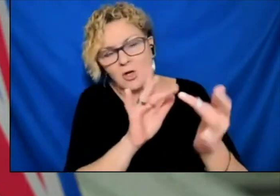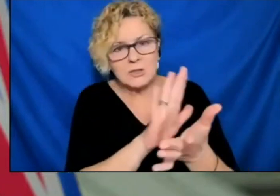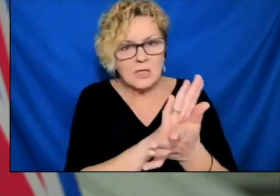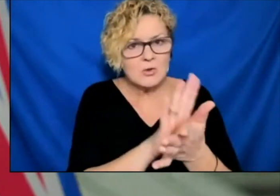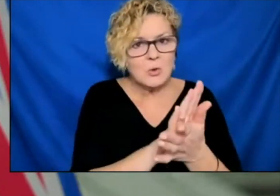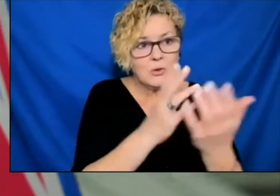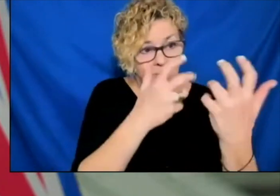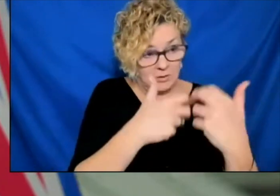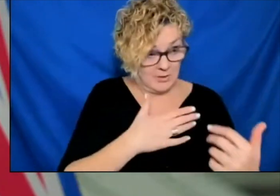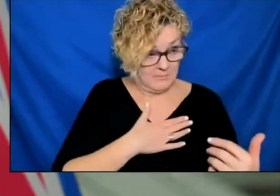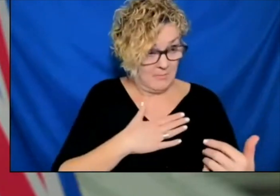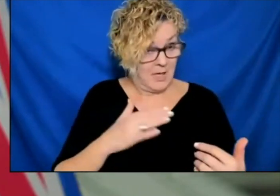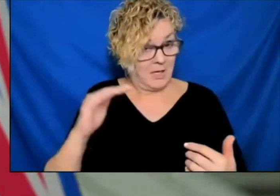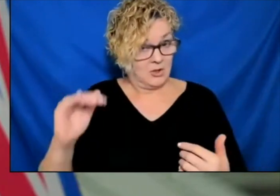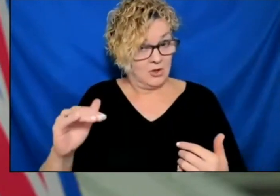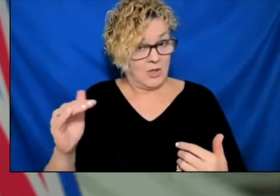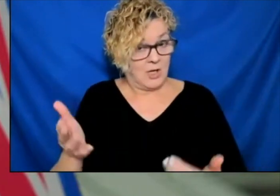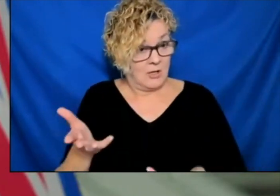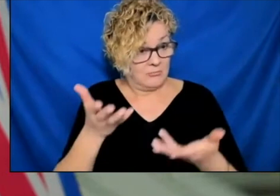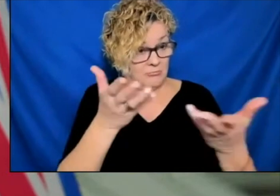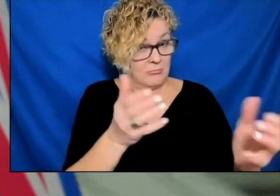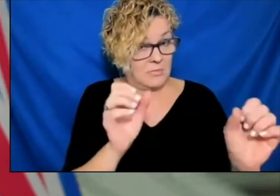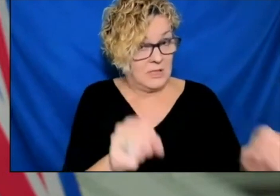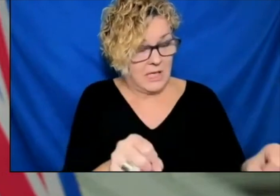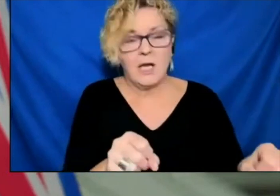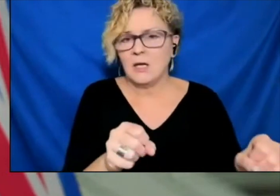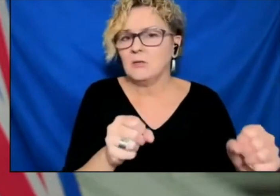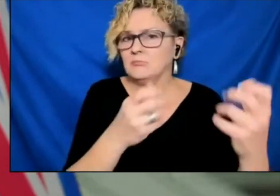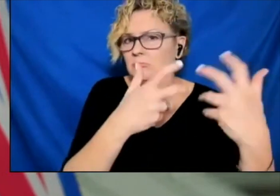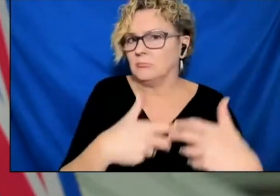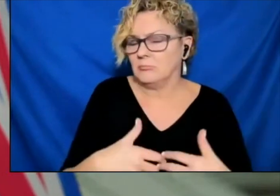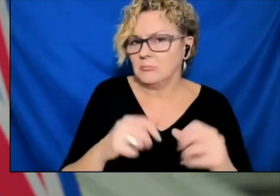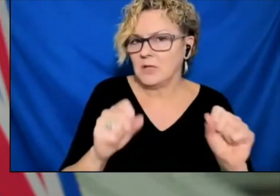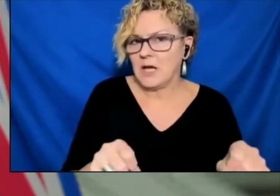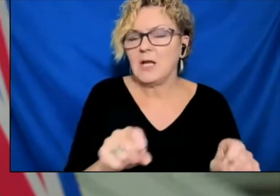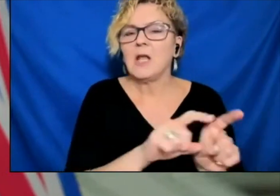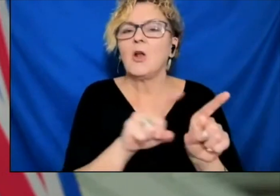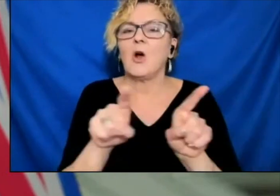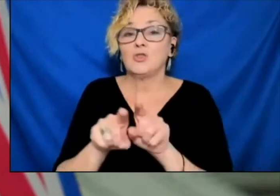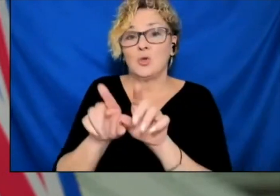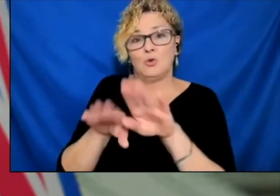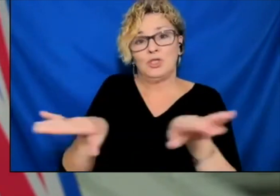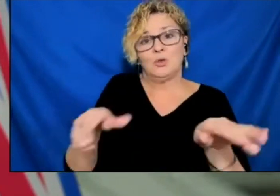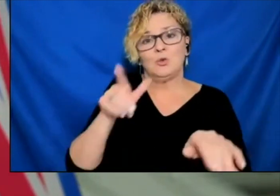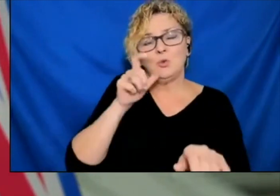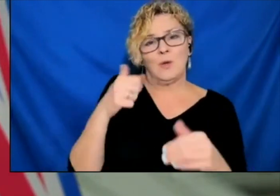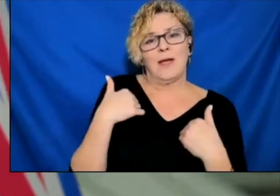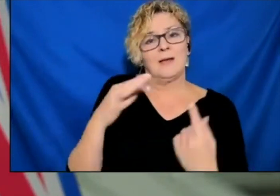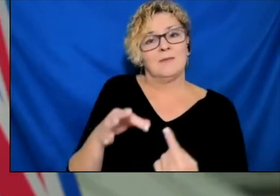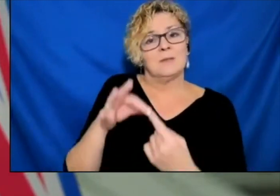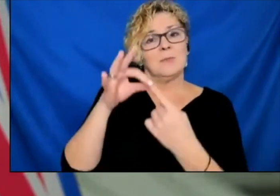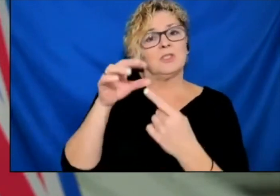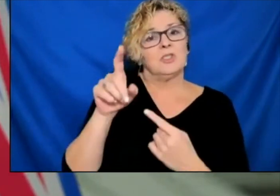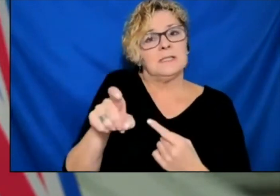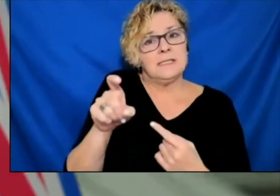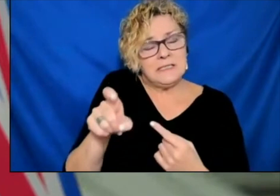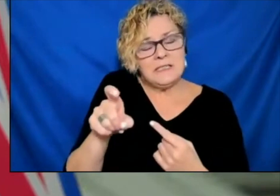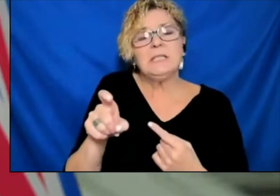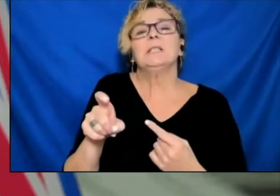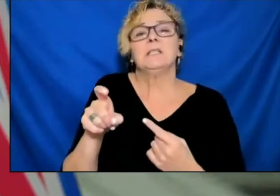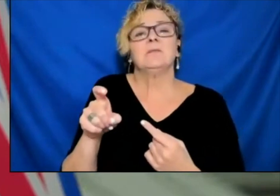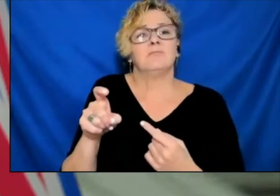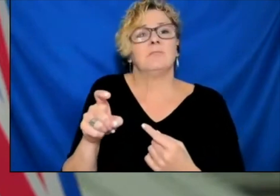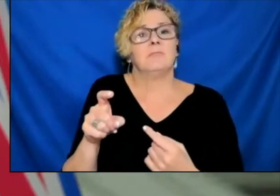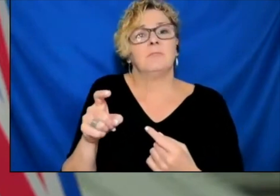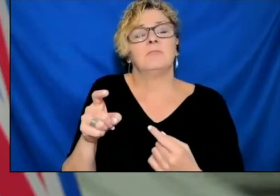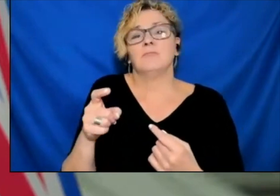Over the past 2 weeks, Ministry of Education staff have worked very closely with the BC Centre for Disease Control and with all of